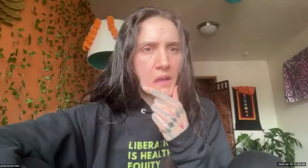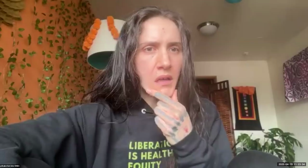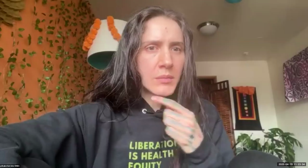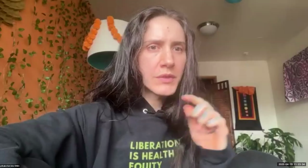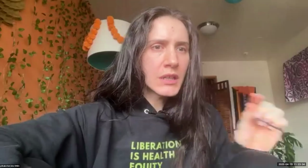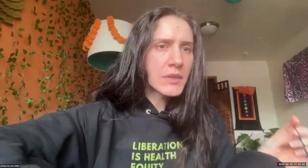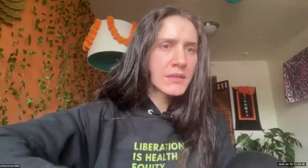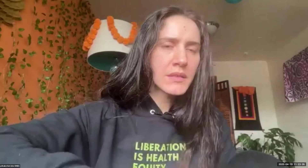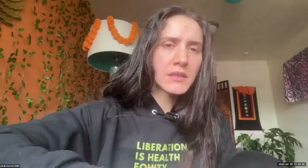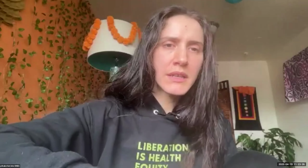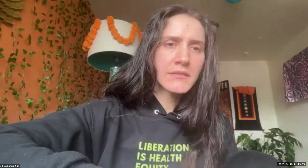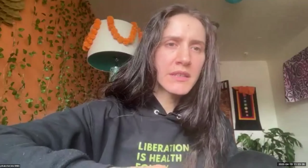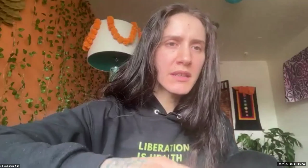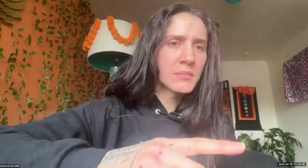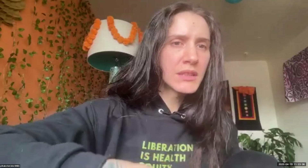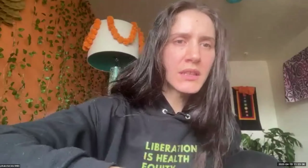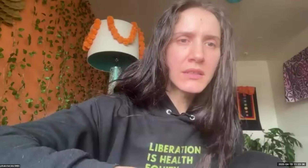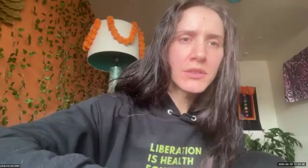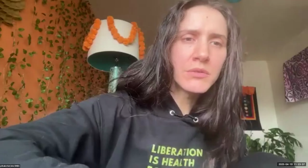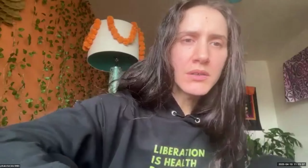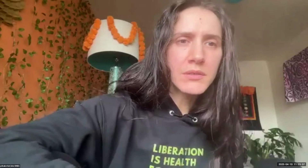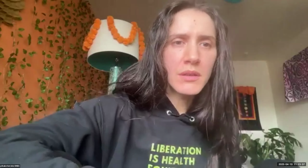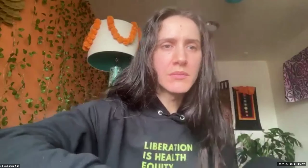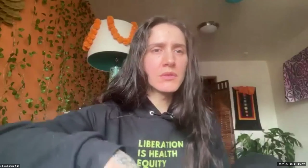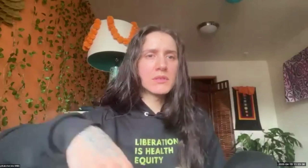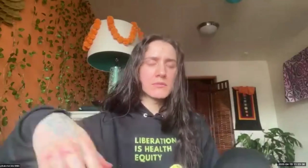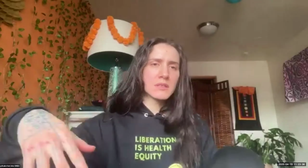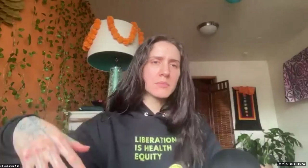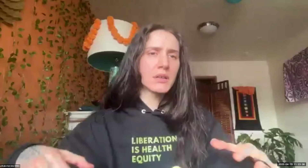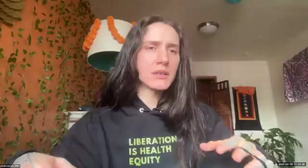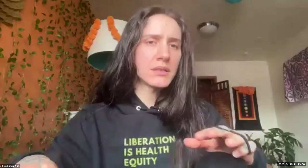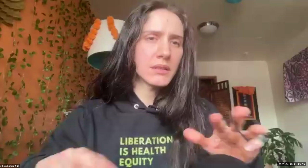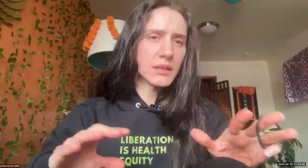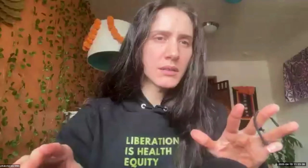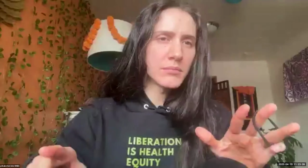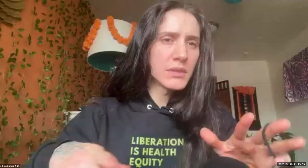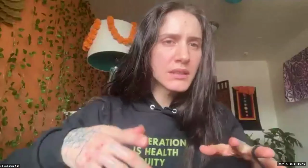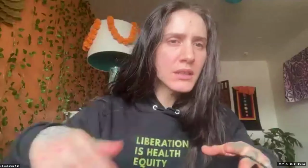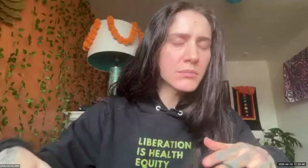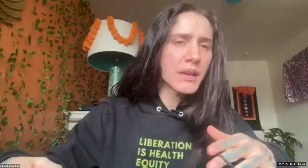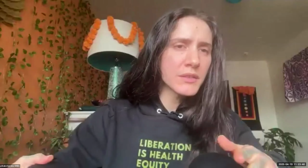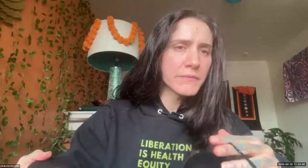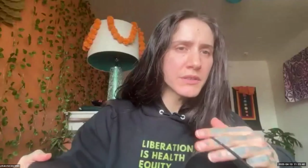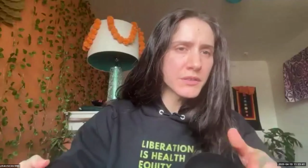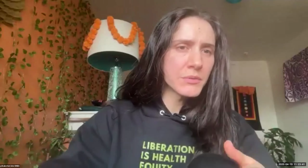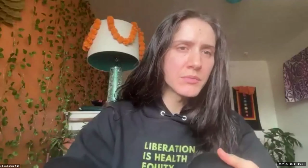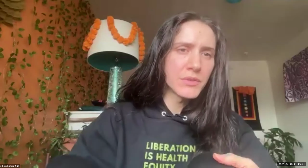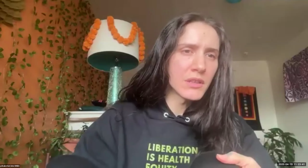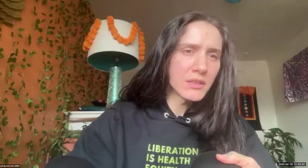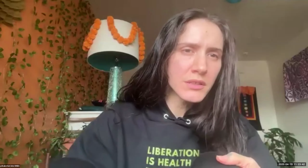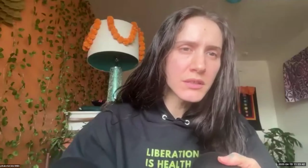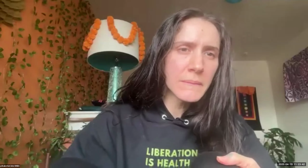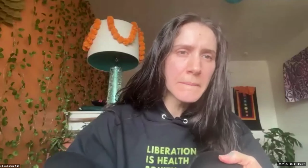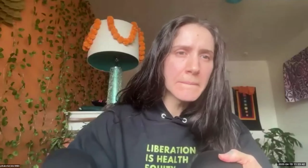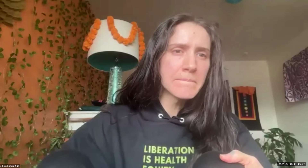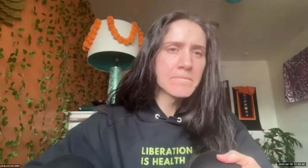that. Dharma, I see your hand raised, and then Melinda, I know you also unmuted to respond. Melinda, I'll pass it to you first since you